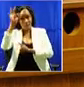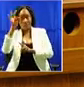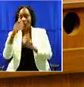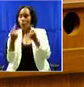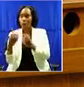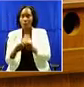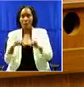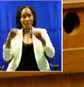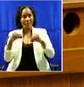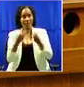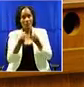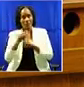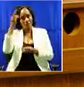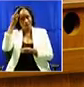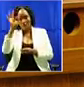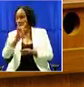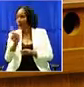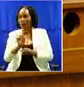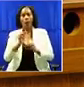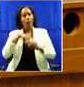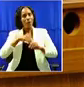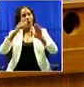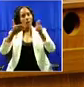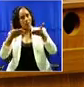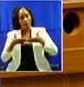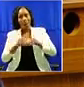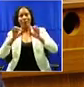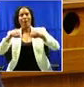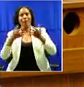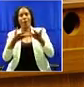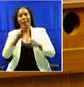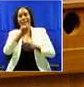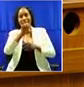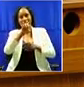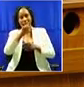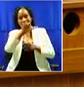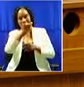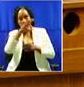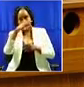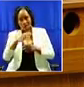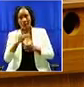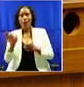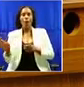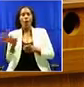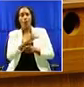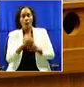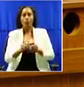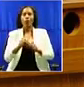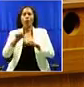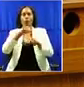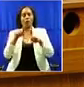we welcome the agreement at NEDLAC that all social partners will act